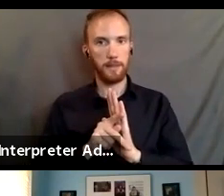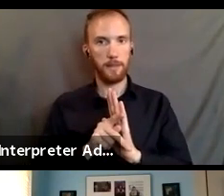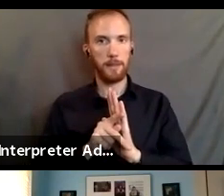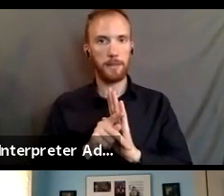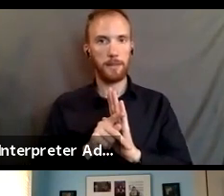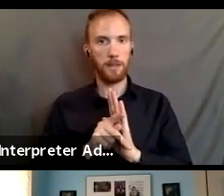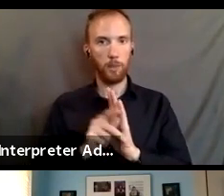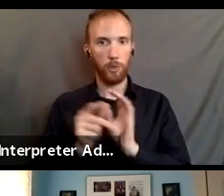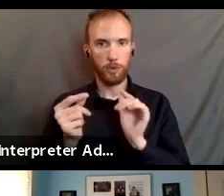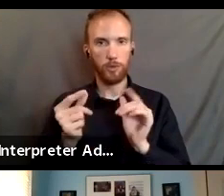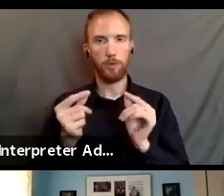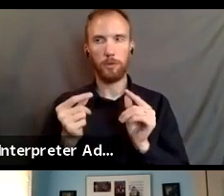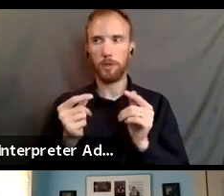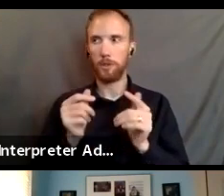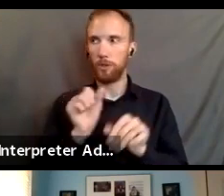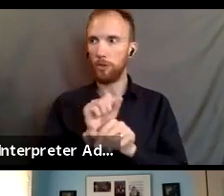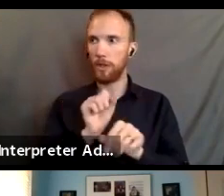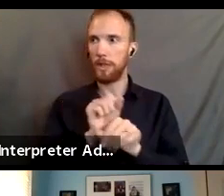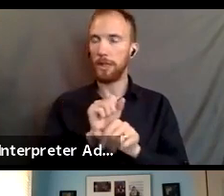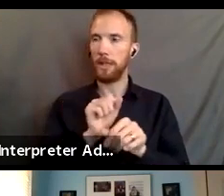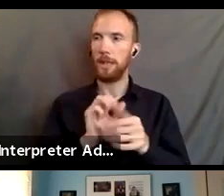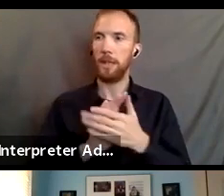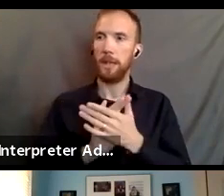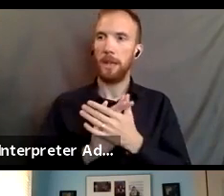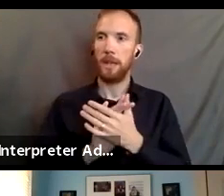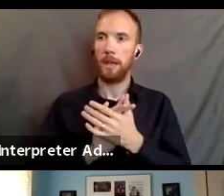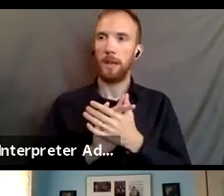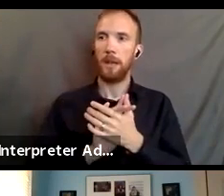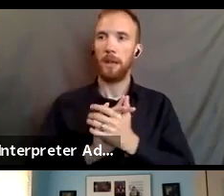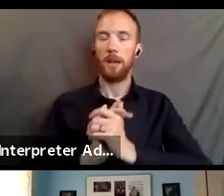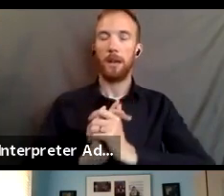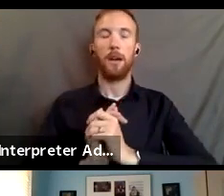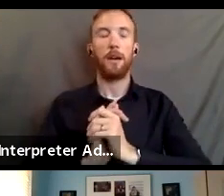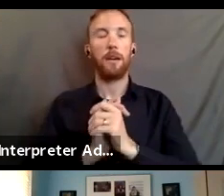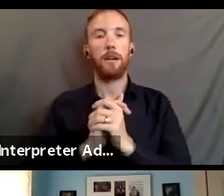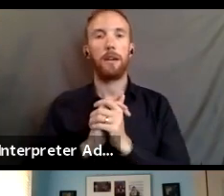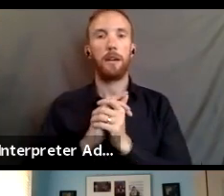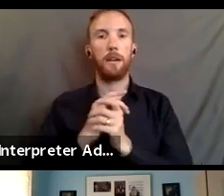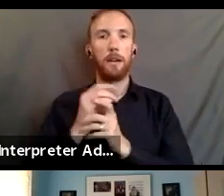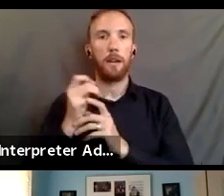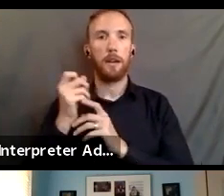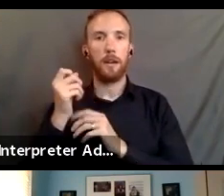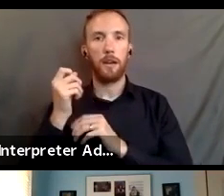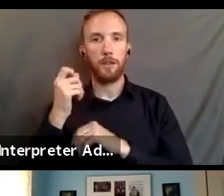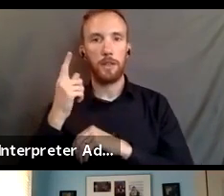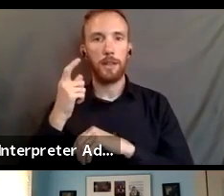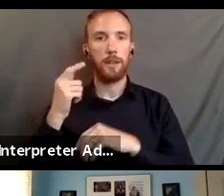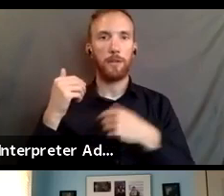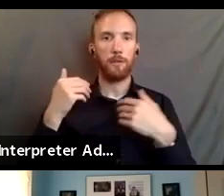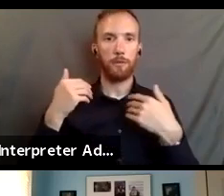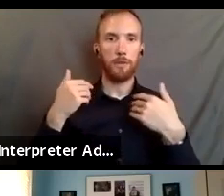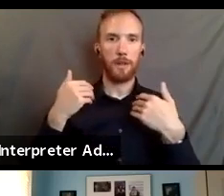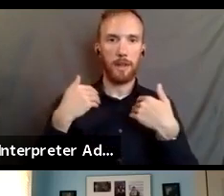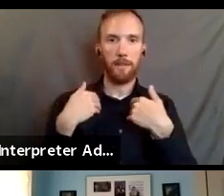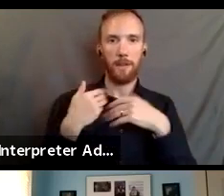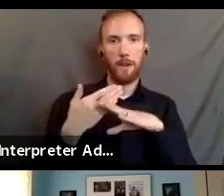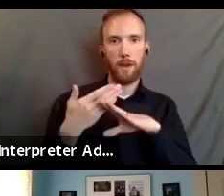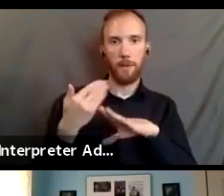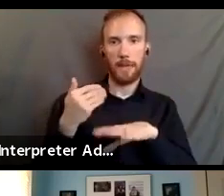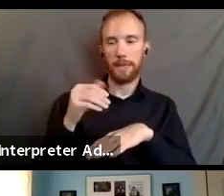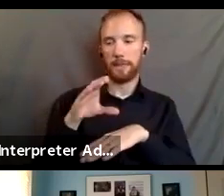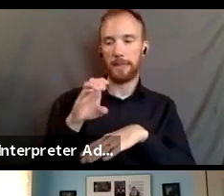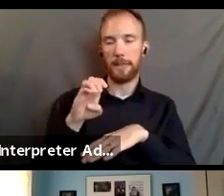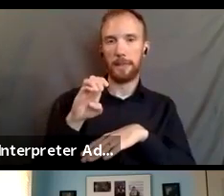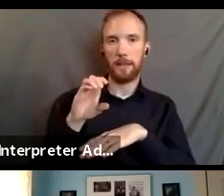to happen there's no coincidence that we have a former ceo of the chicago public schools that